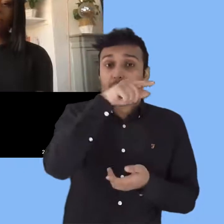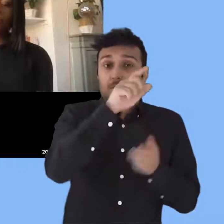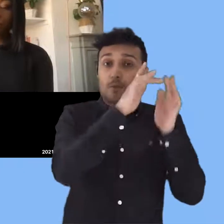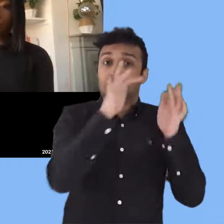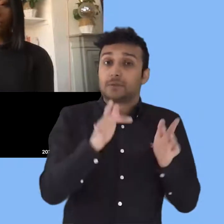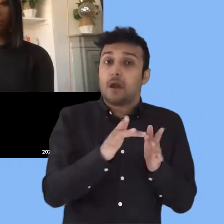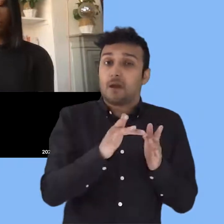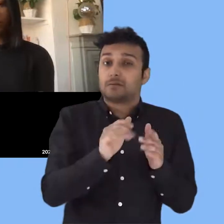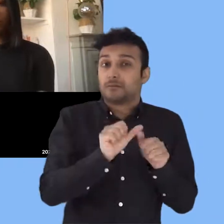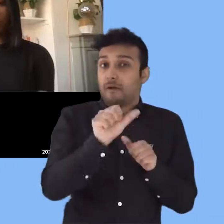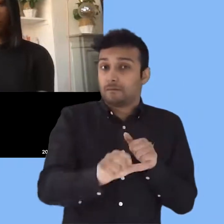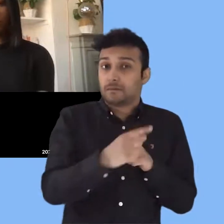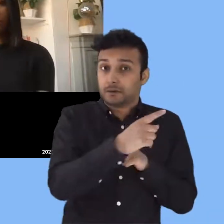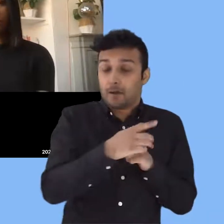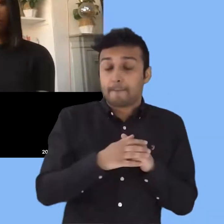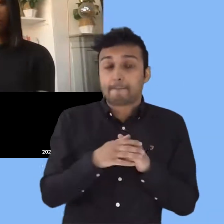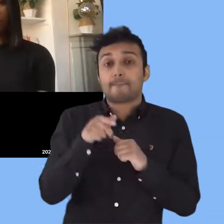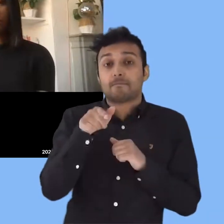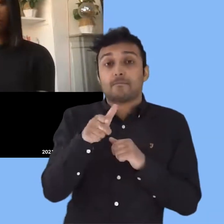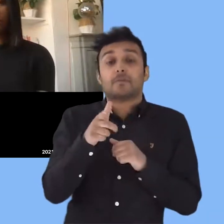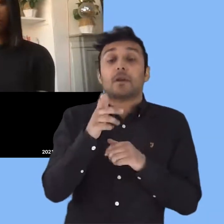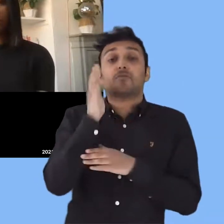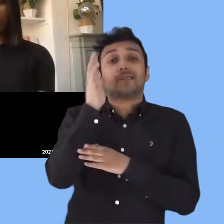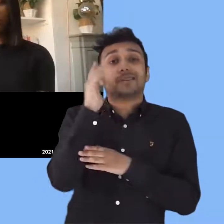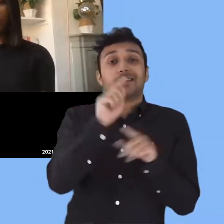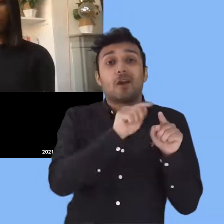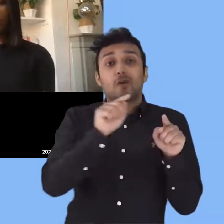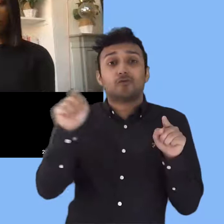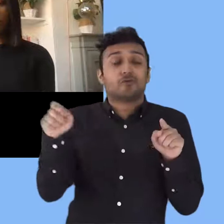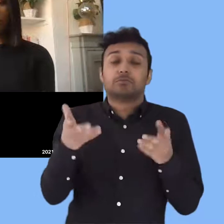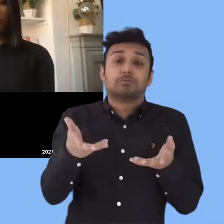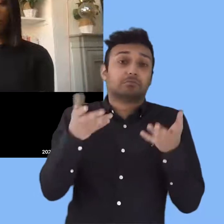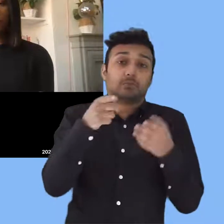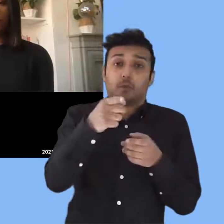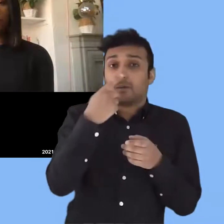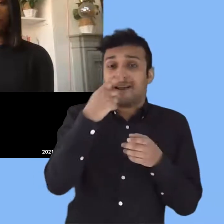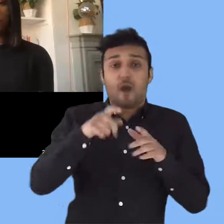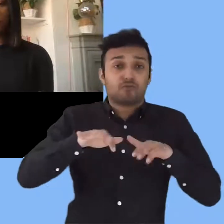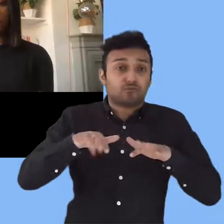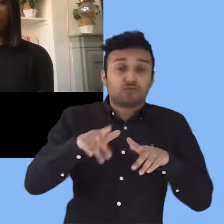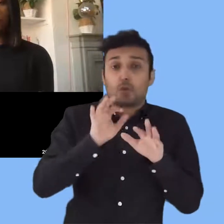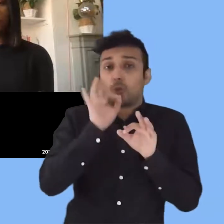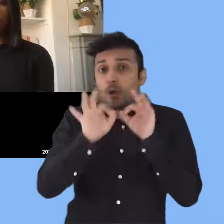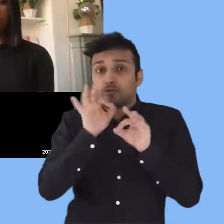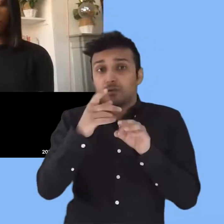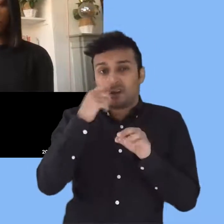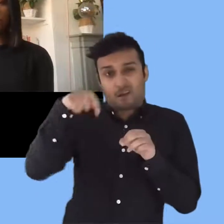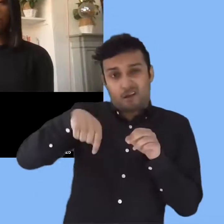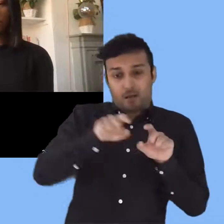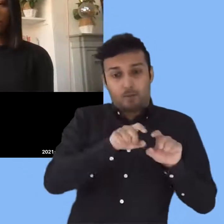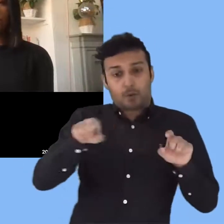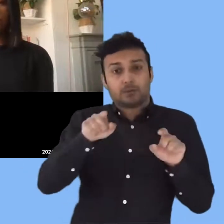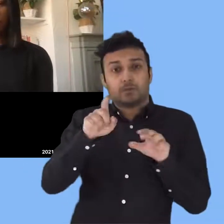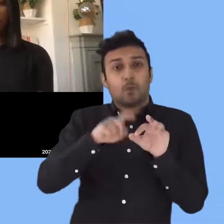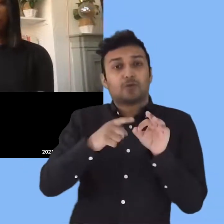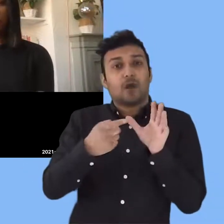afterwards. And during the presentations, you're really welcome to type in a question into the Q&A section.